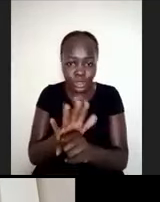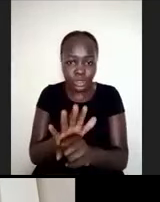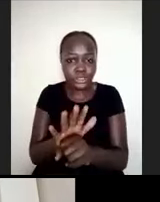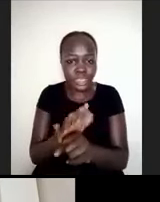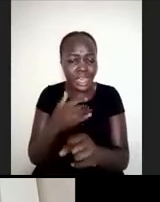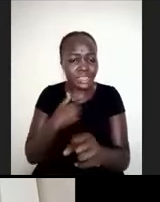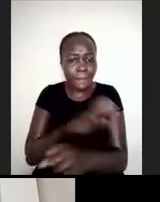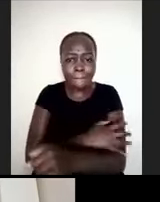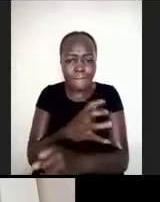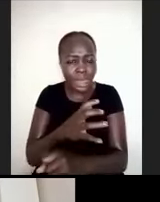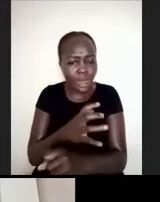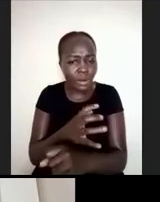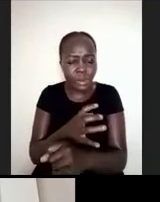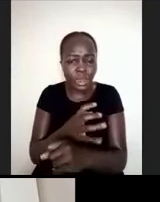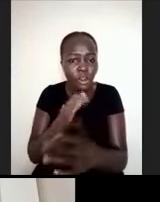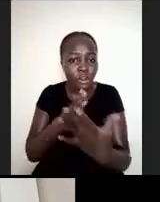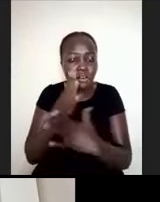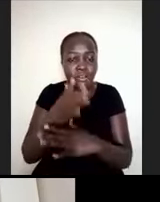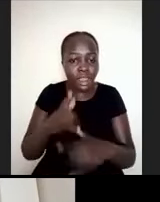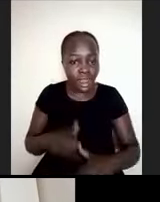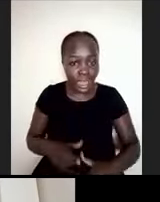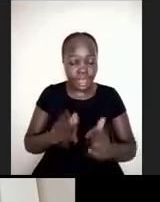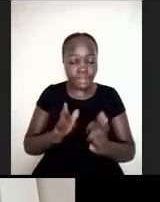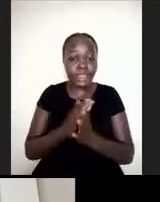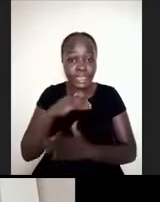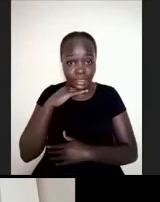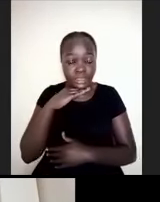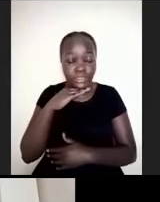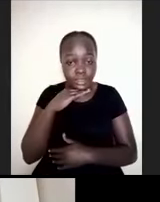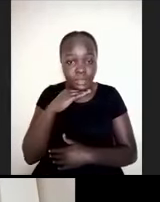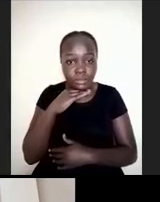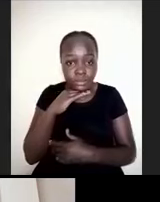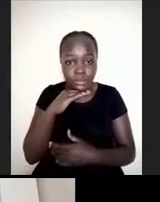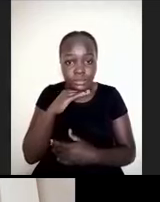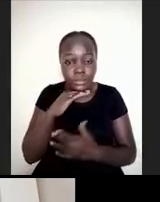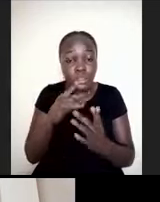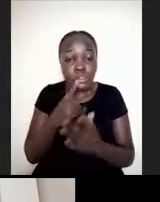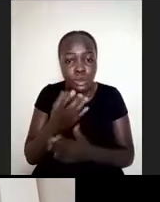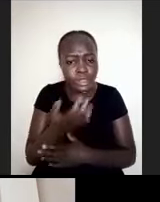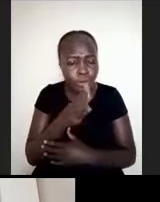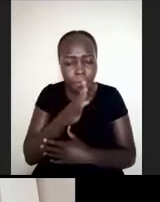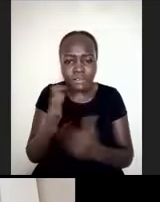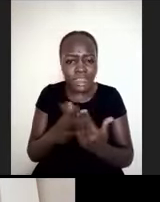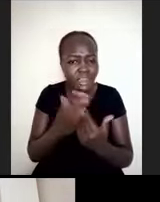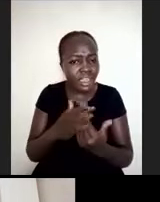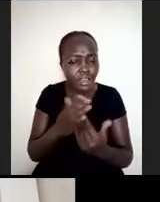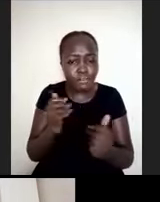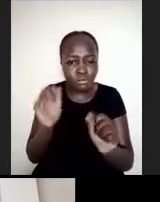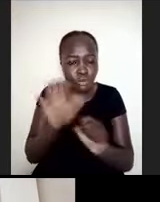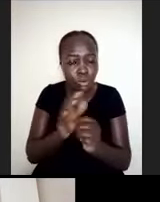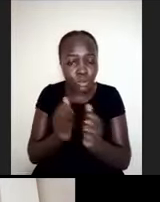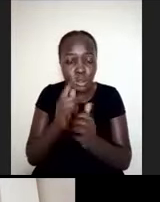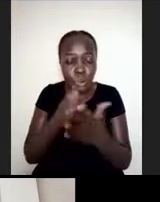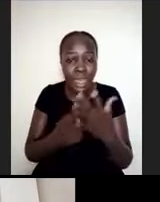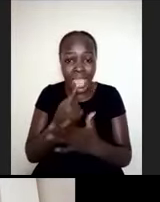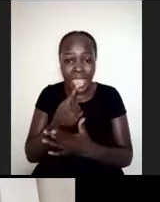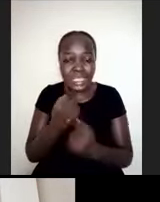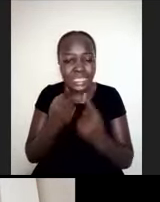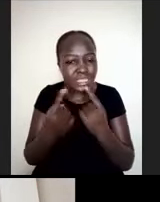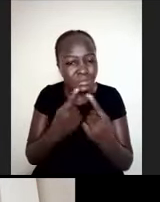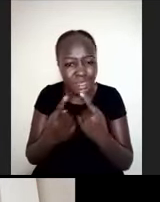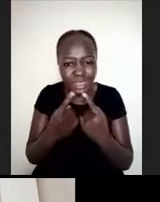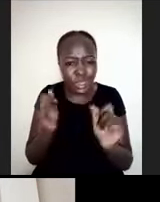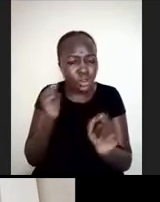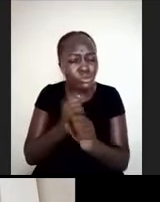has power over life and death. So you have to be careful what you're speaking. Don't speak